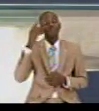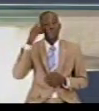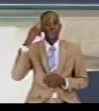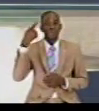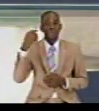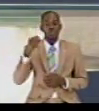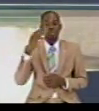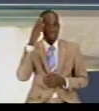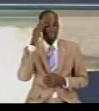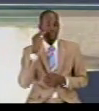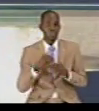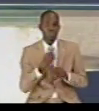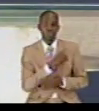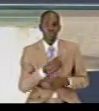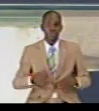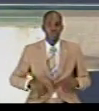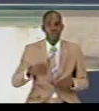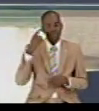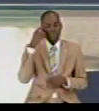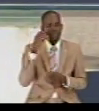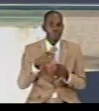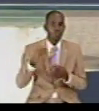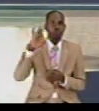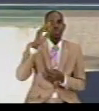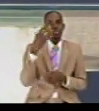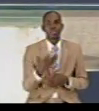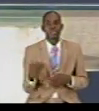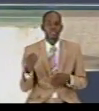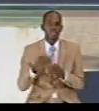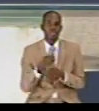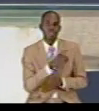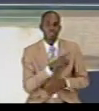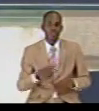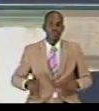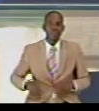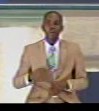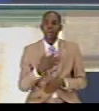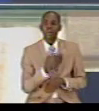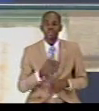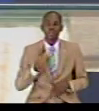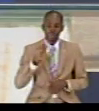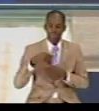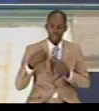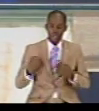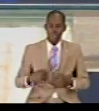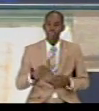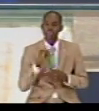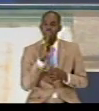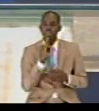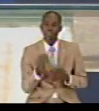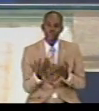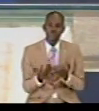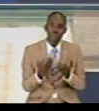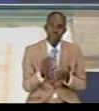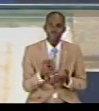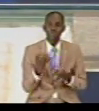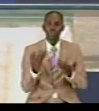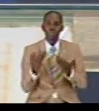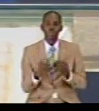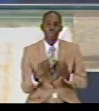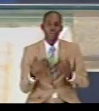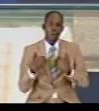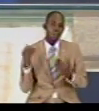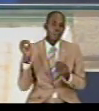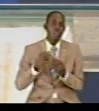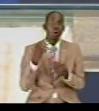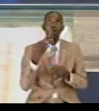Lord, for spiritual things in the Lord, and your heart is desiring, and you want to have more of God.